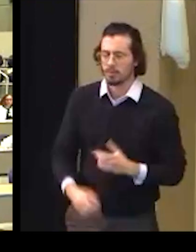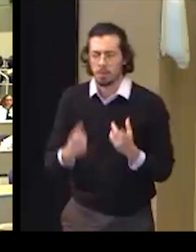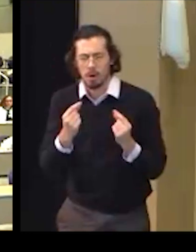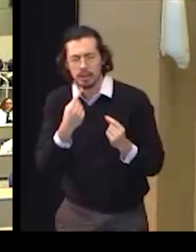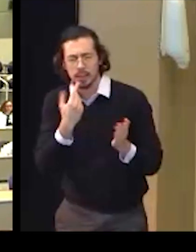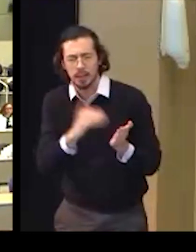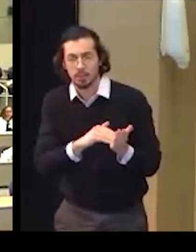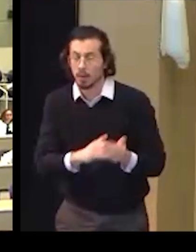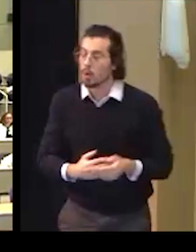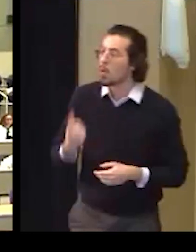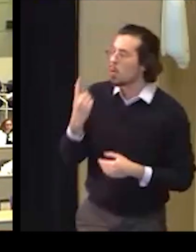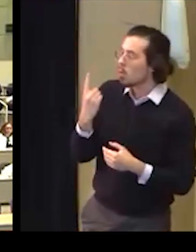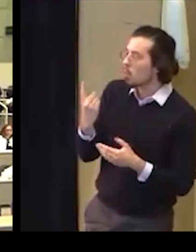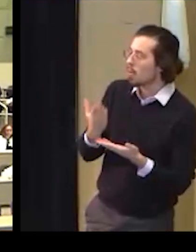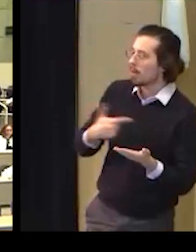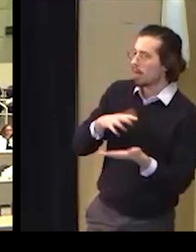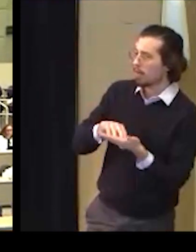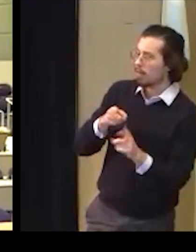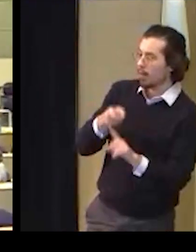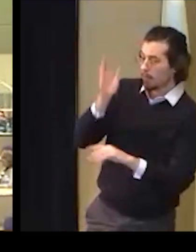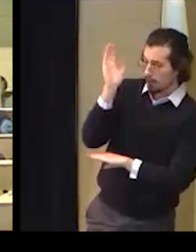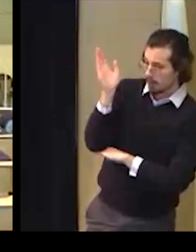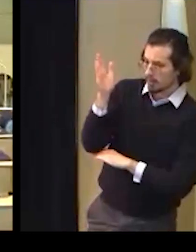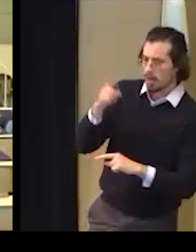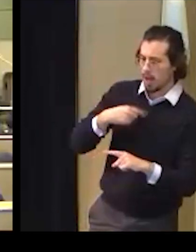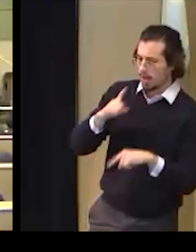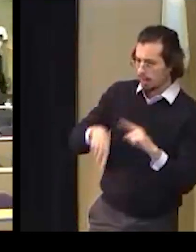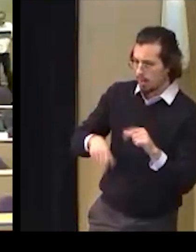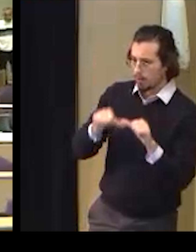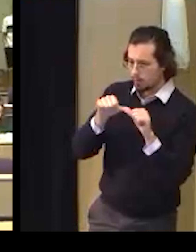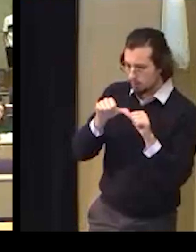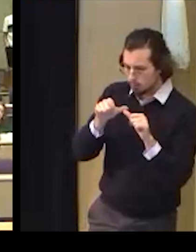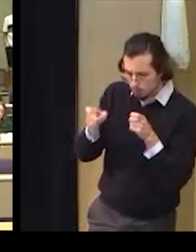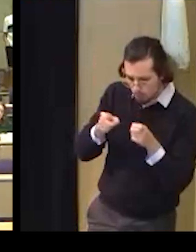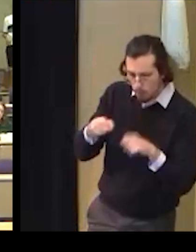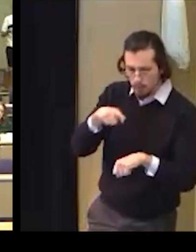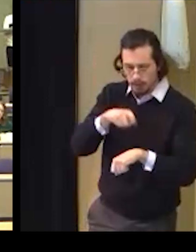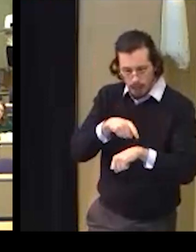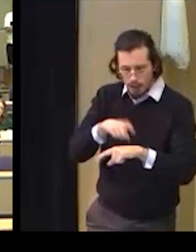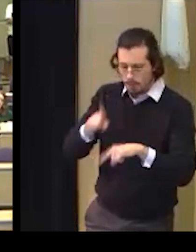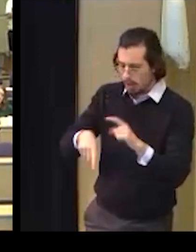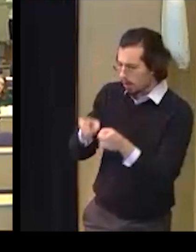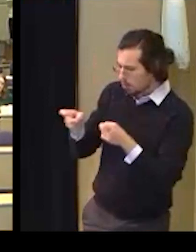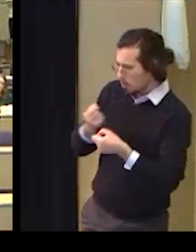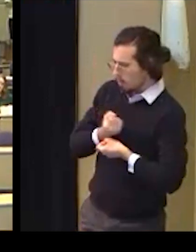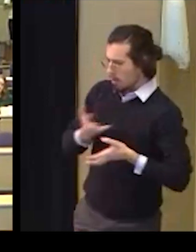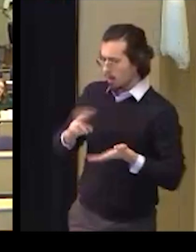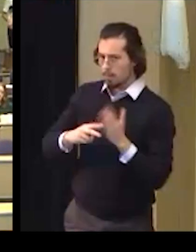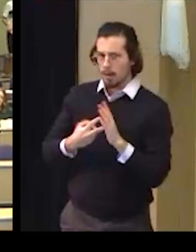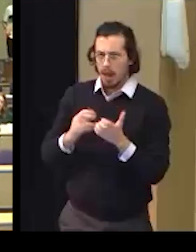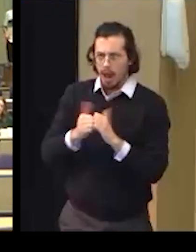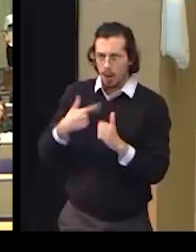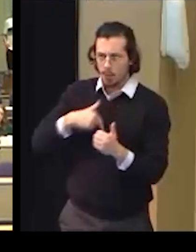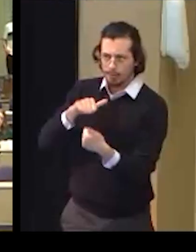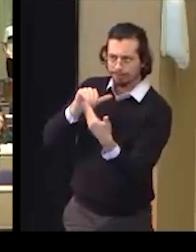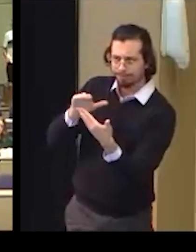is I knew I didn't have agency over my time, but I don't have agency over my burnout. And so what is an actionable solution when we know that our